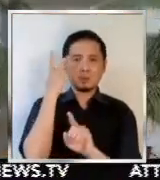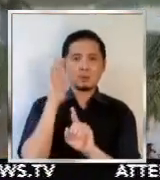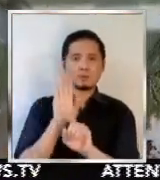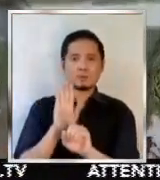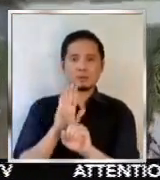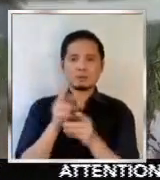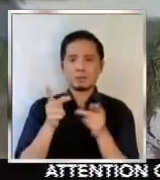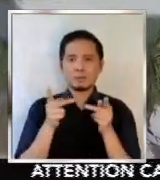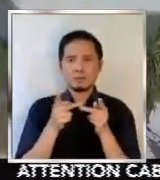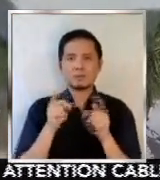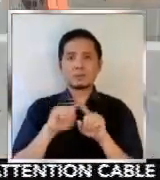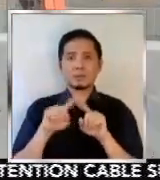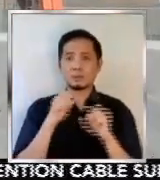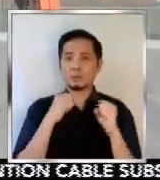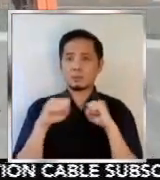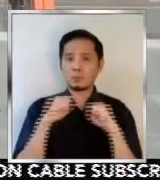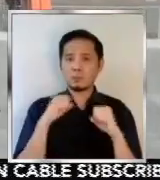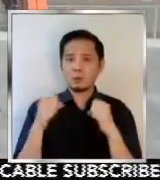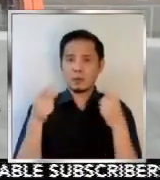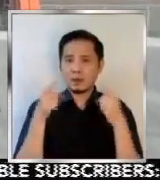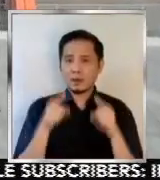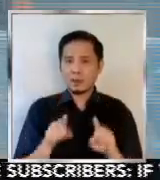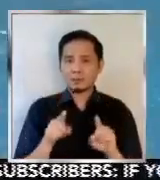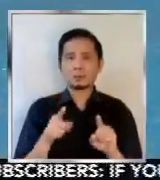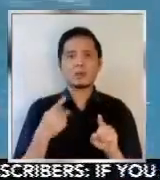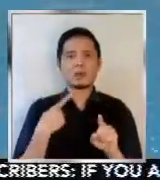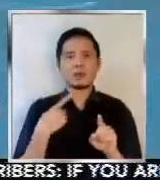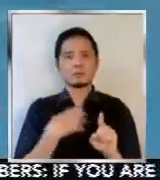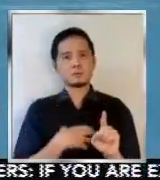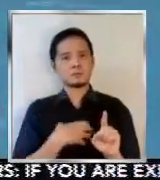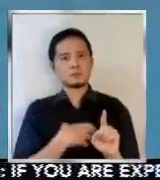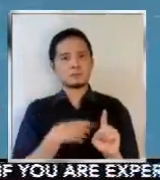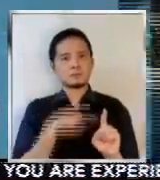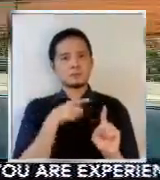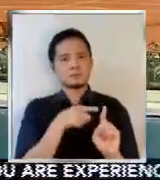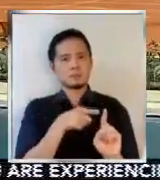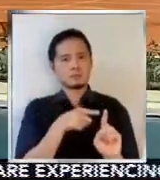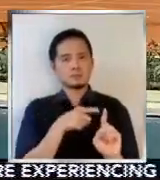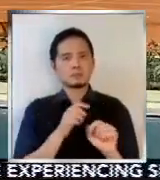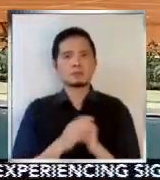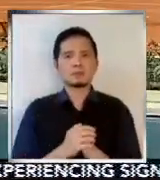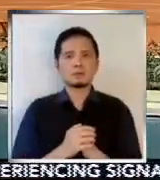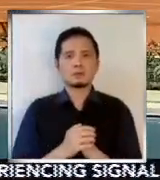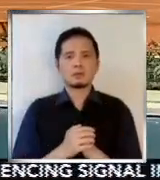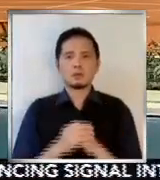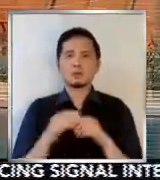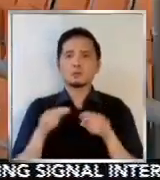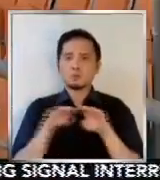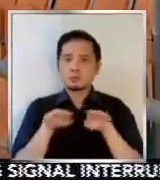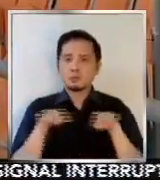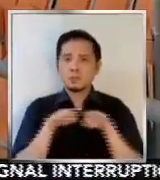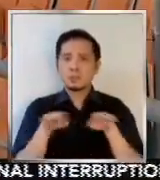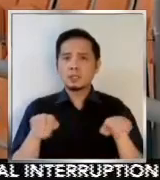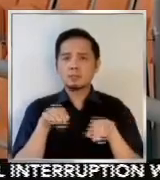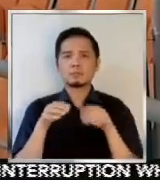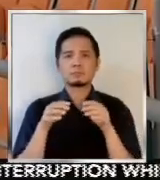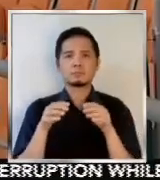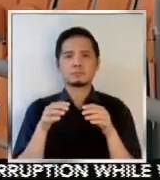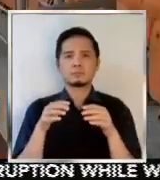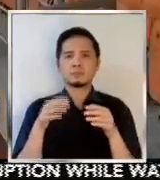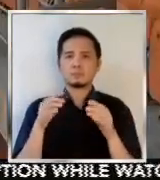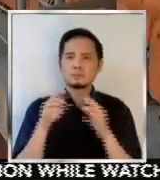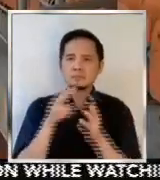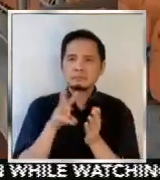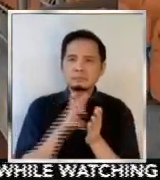kung saan matatagpuan ang kontrobersyal na SEA Games cauldron, pati ng aquatic center at athletes village. Nagsampa ng reklamong